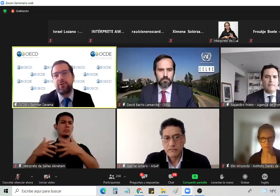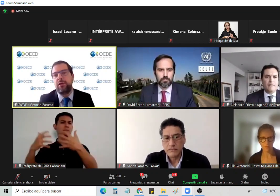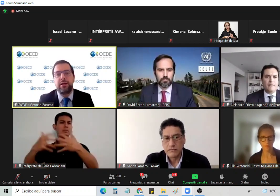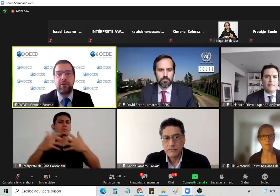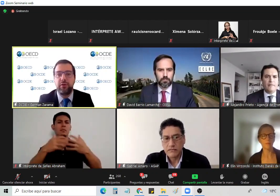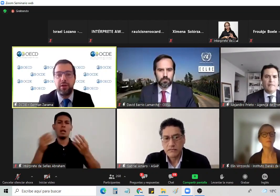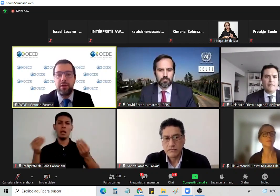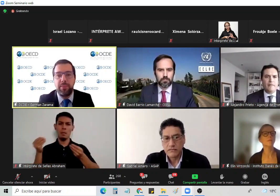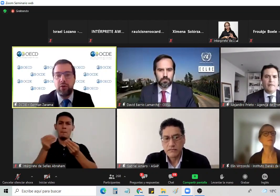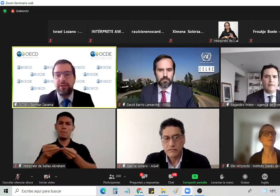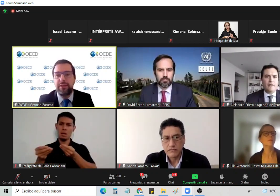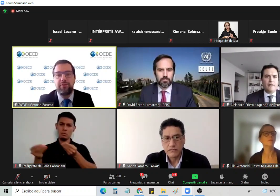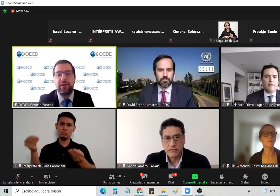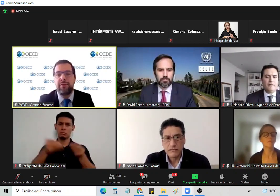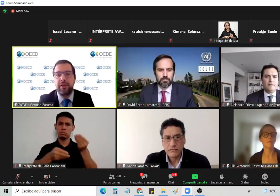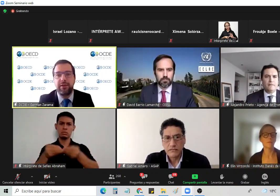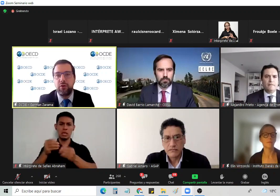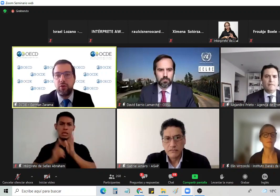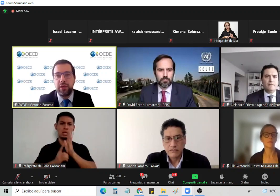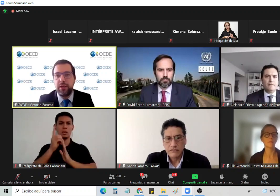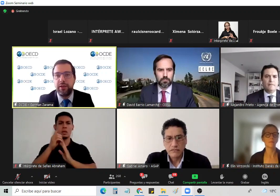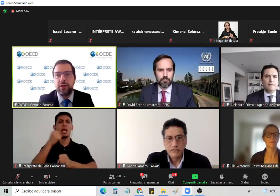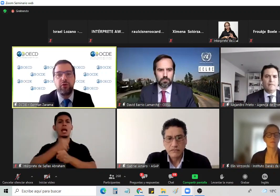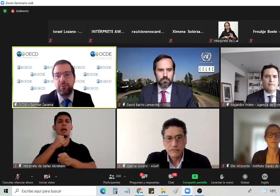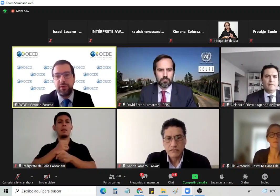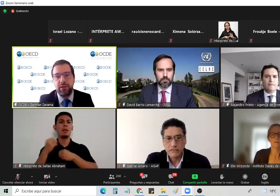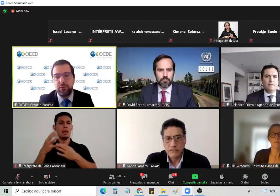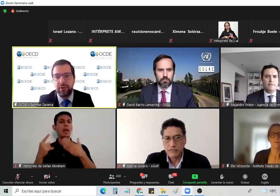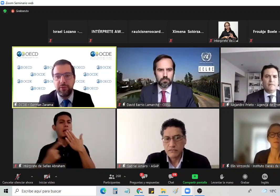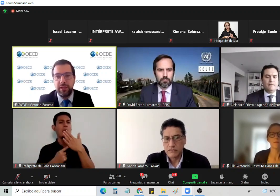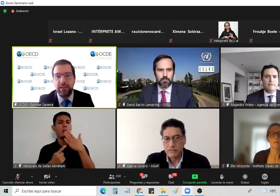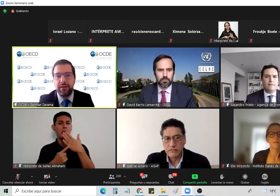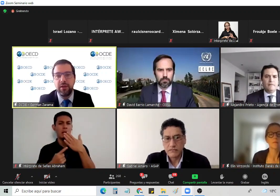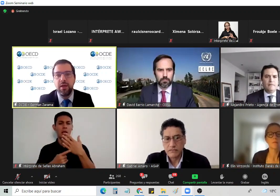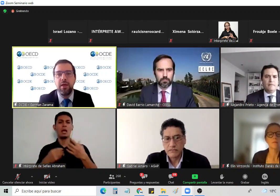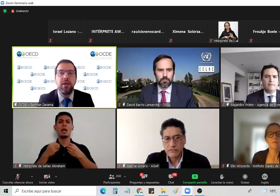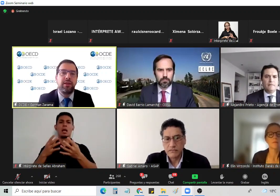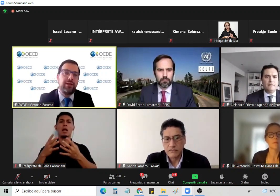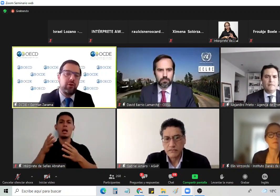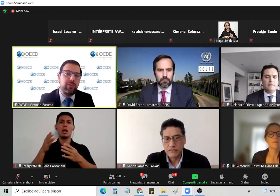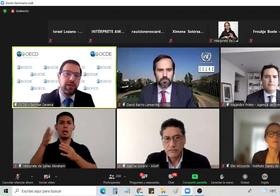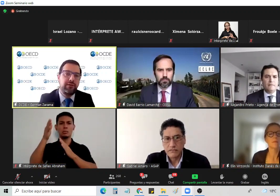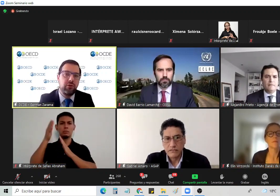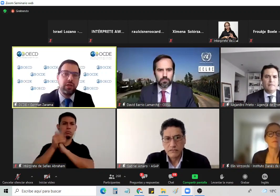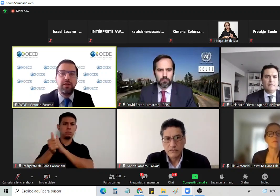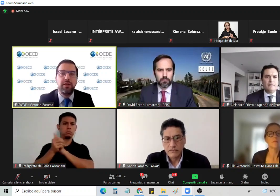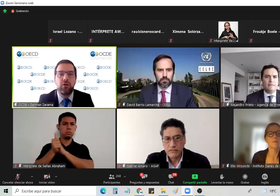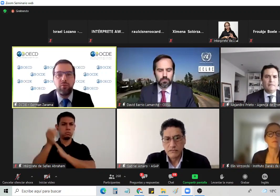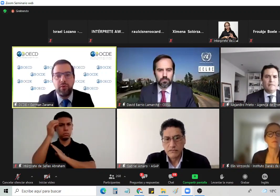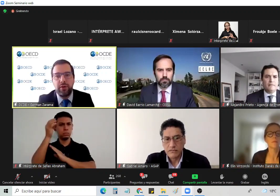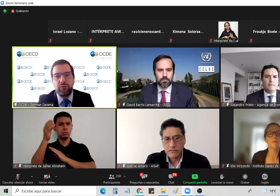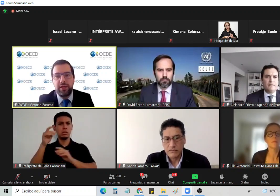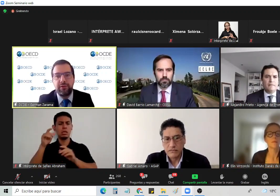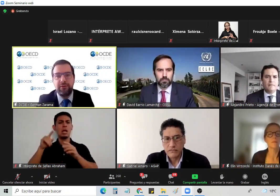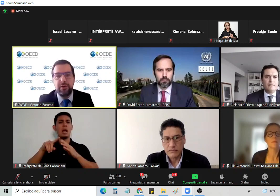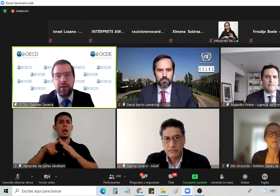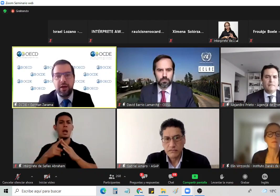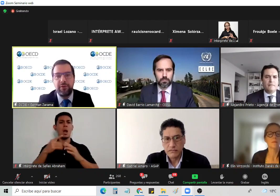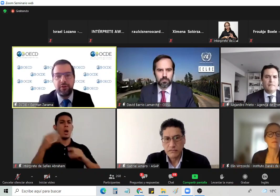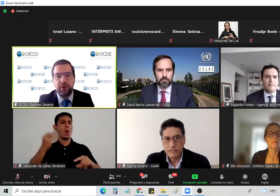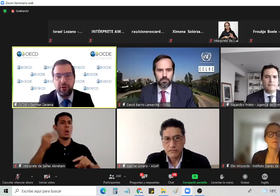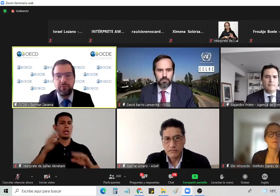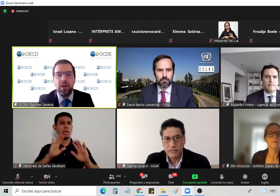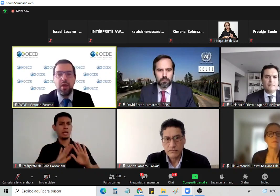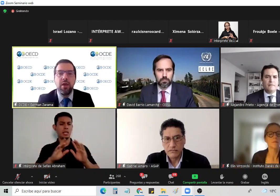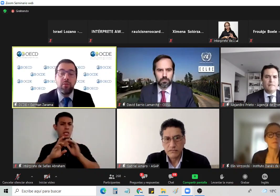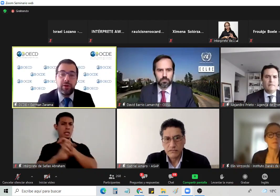companies have adapted to development through creating jobs transferring technology transferring knowledge and abilities both from origin